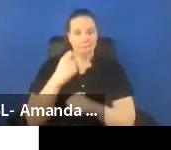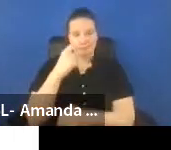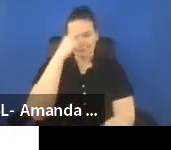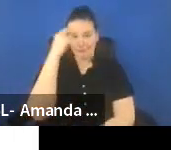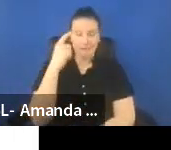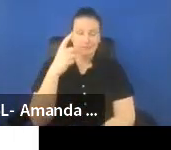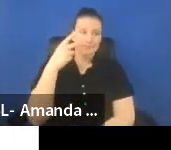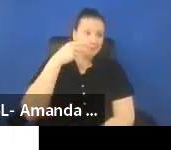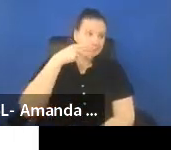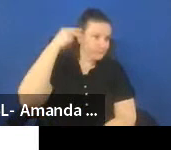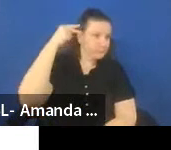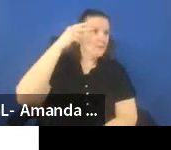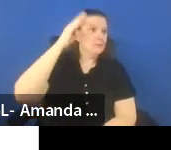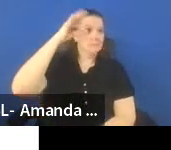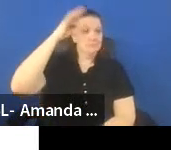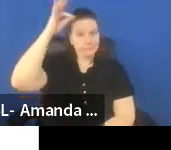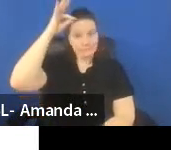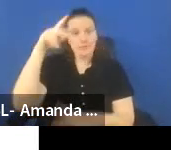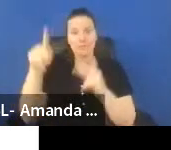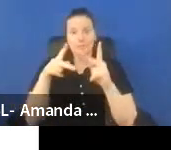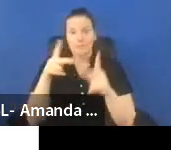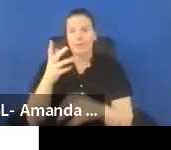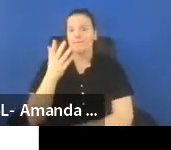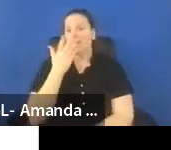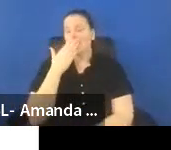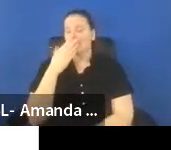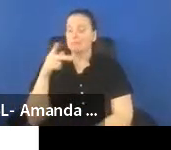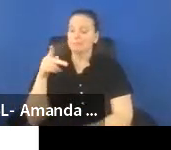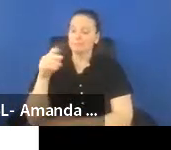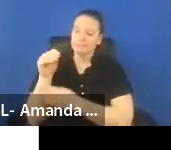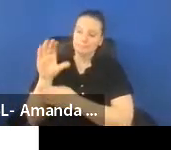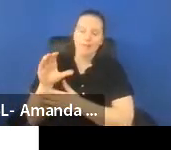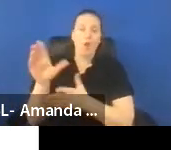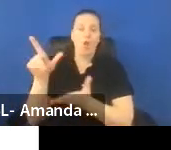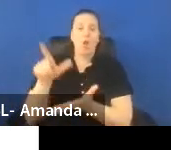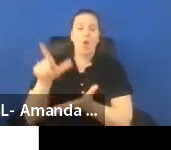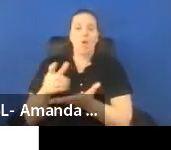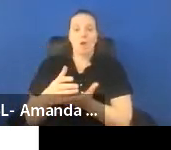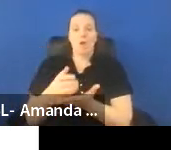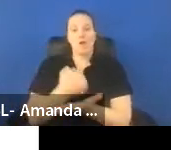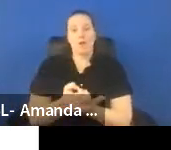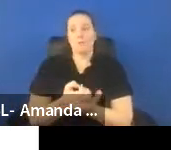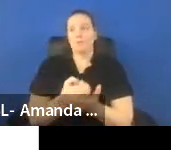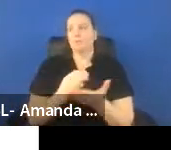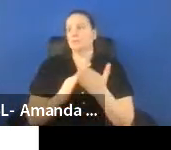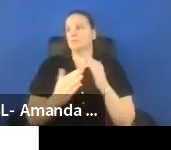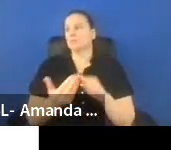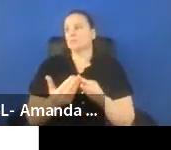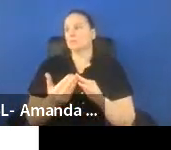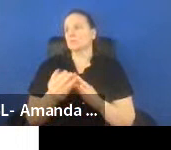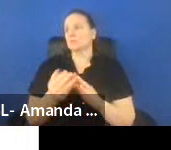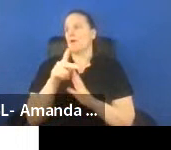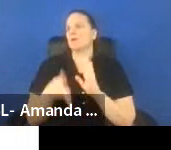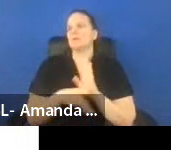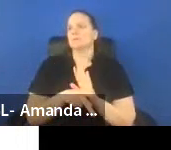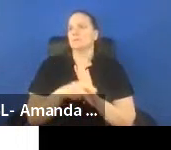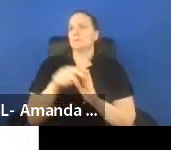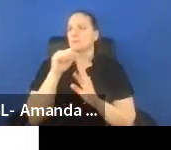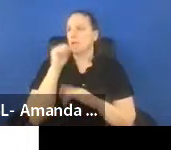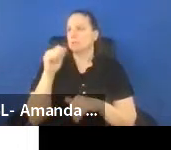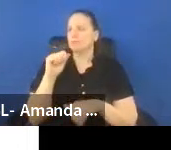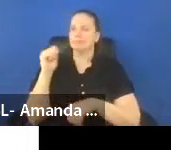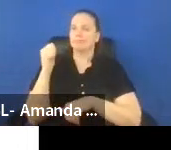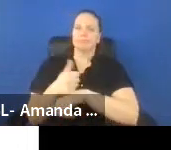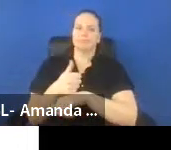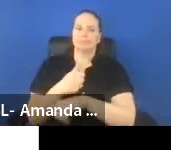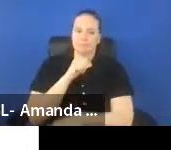Indigenous, and people of color communities and lower economic communities, the policy wasn't going to be put in